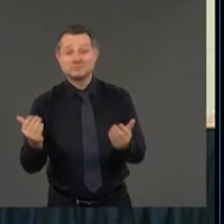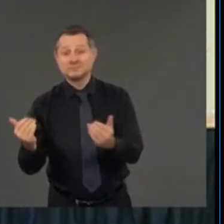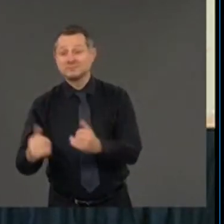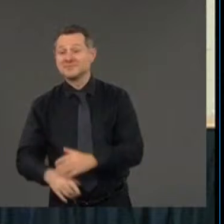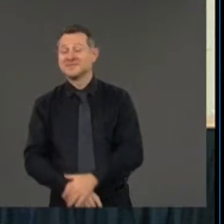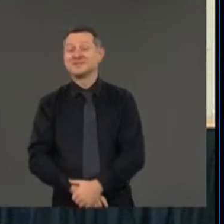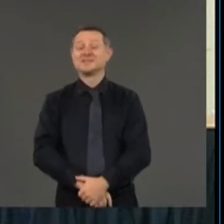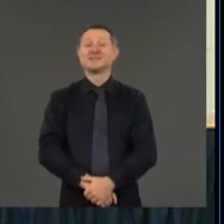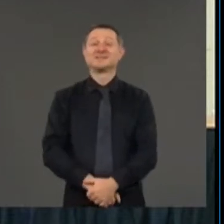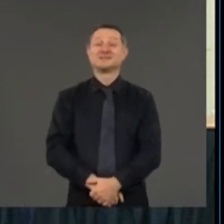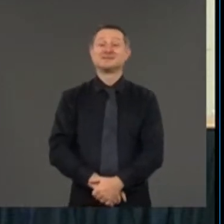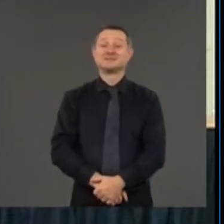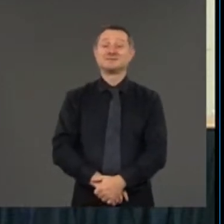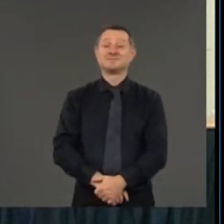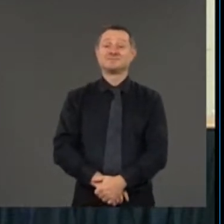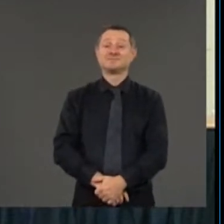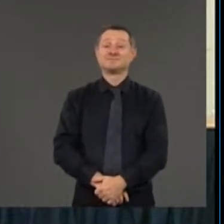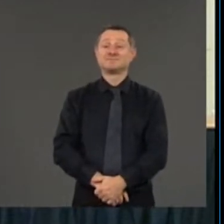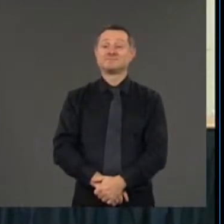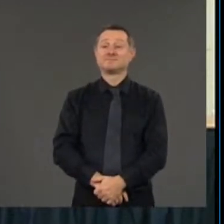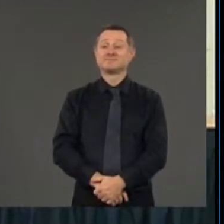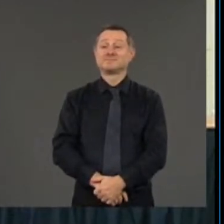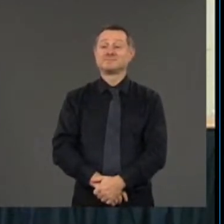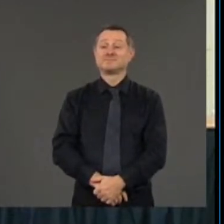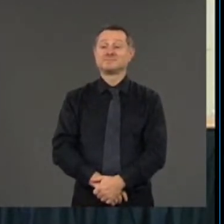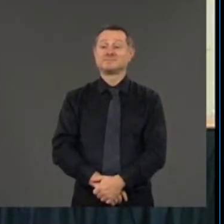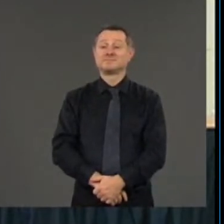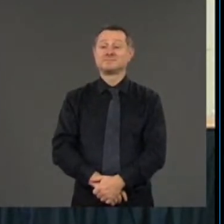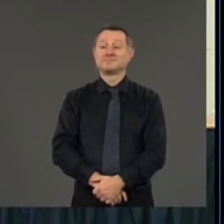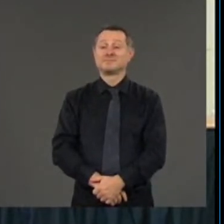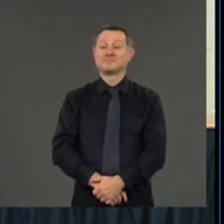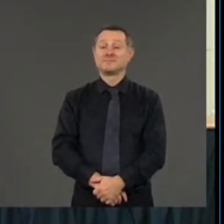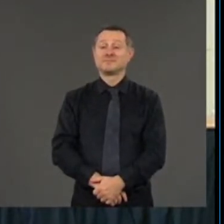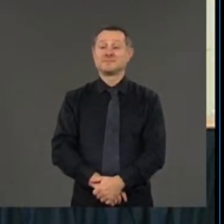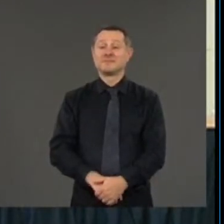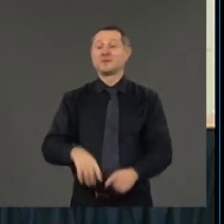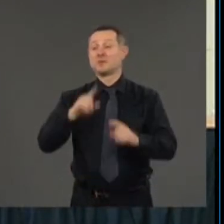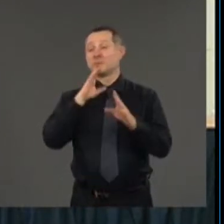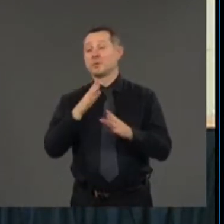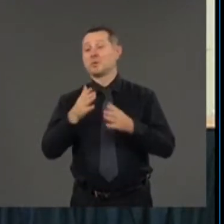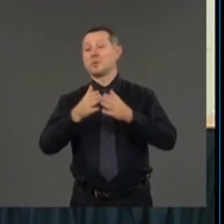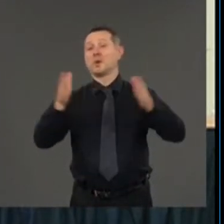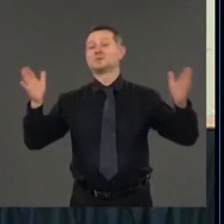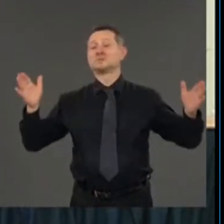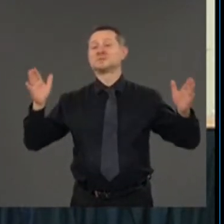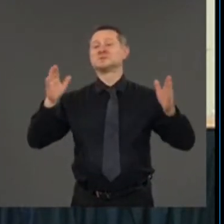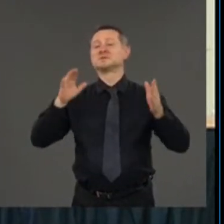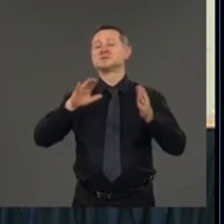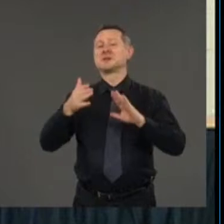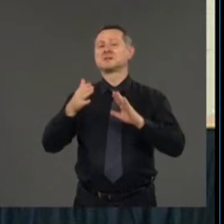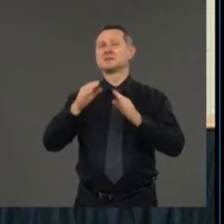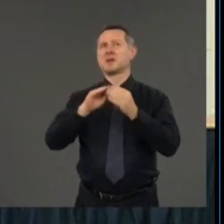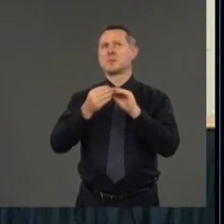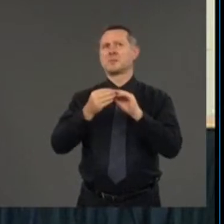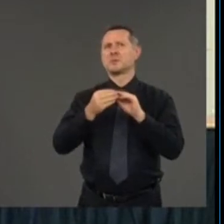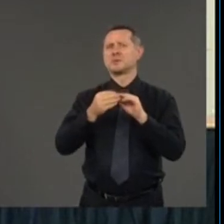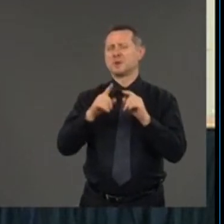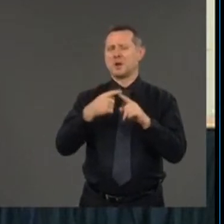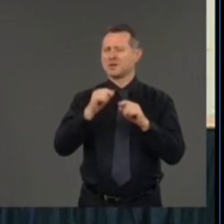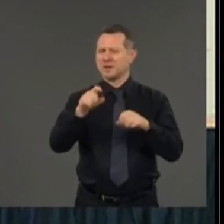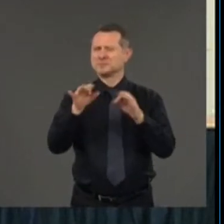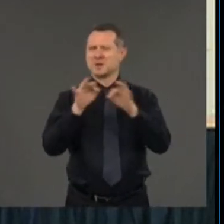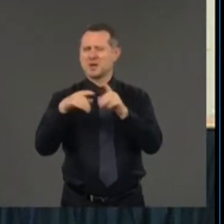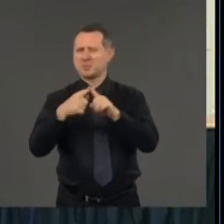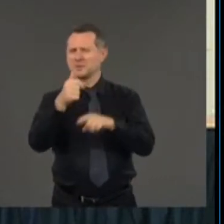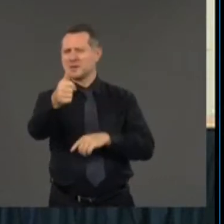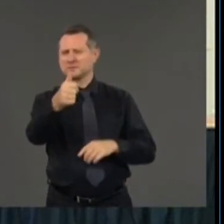I just have a general question about the death rate itself. How do you define the death rate? Because there's some confusion about dying